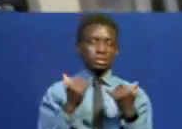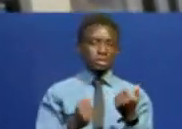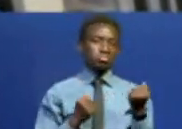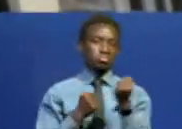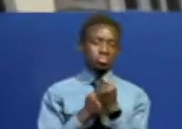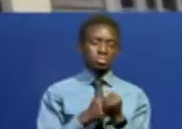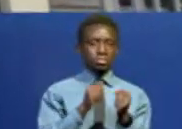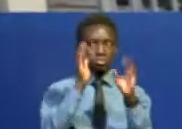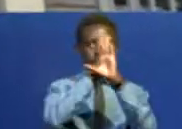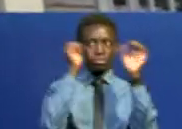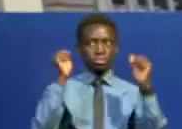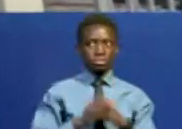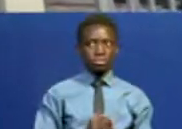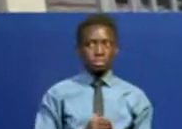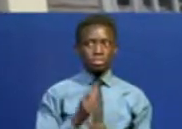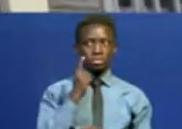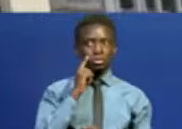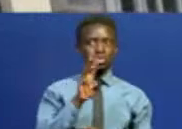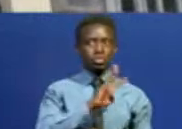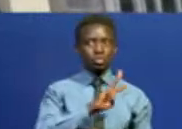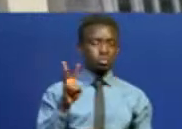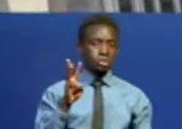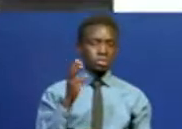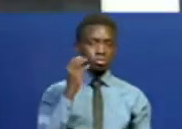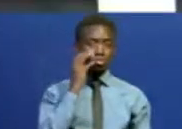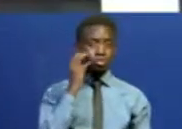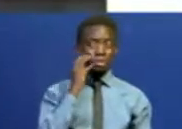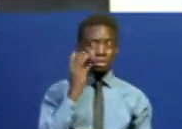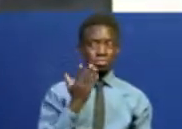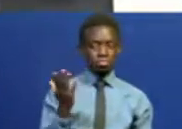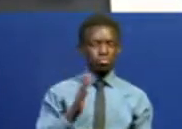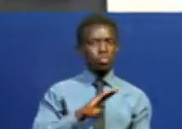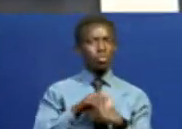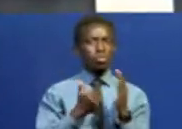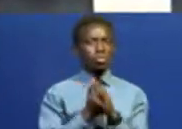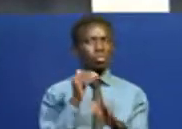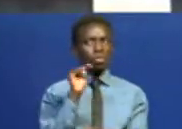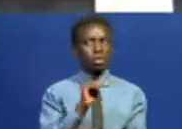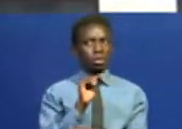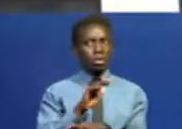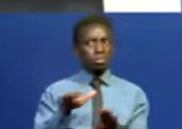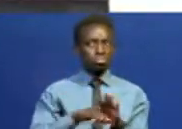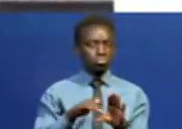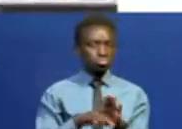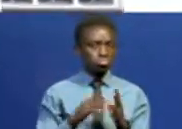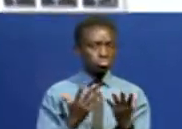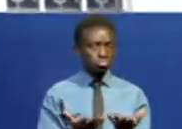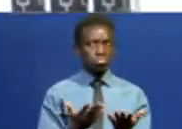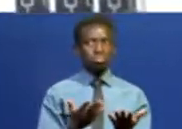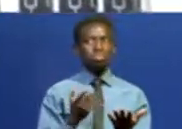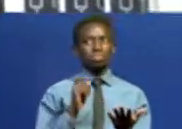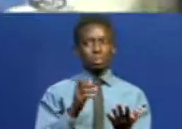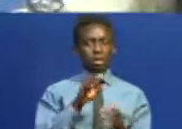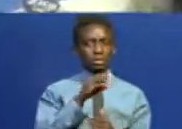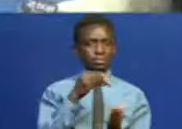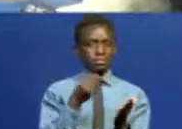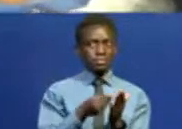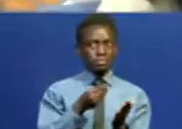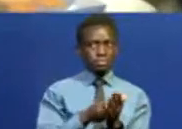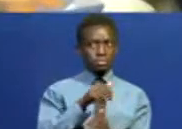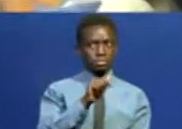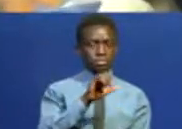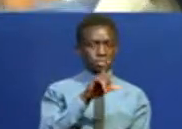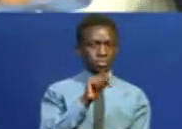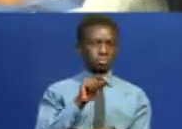Meanwhile, members of the West Pokot County Assembly have called on members of the National Assembly to repeal the current Finance Act, citing the high cost